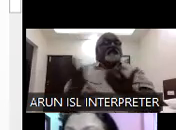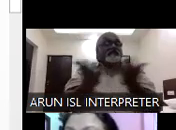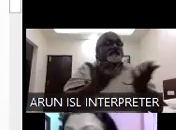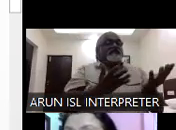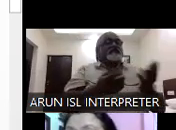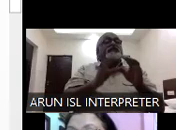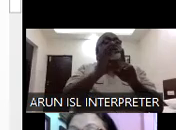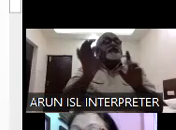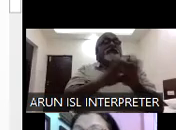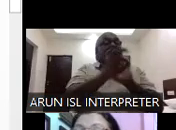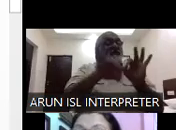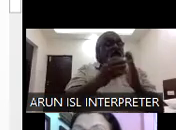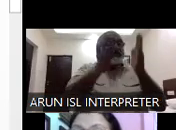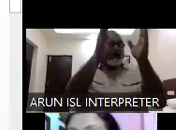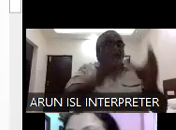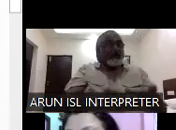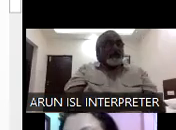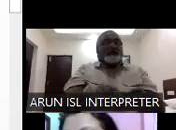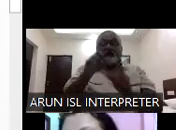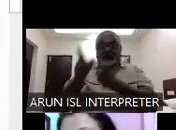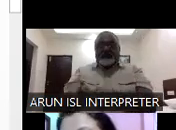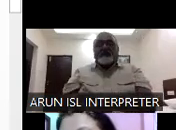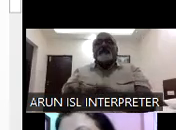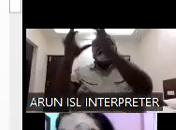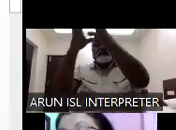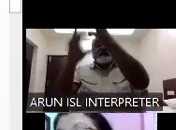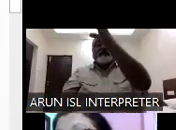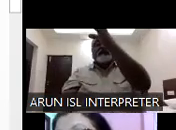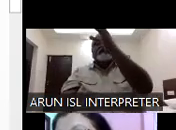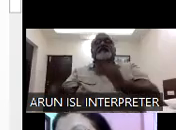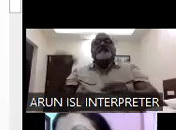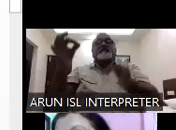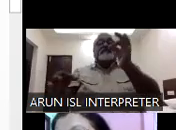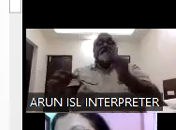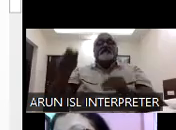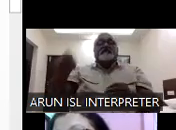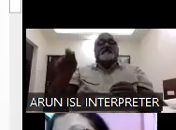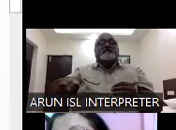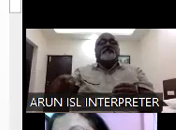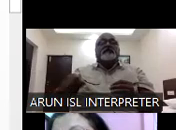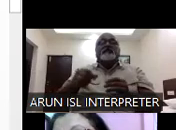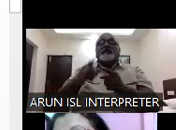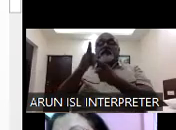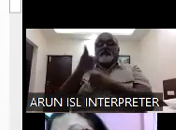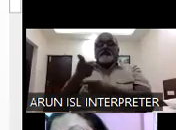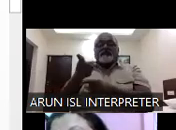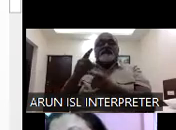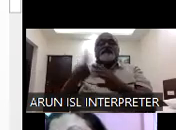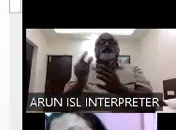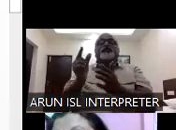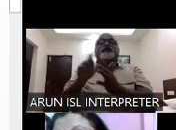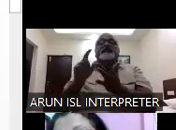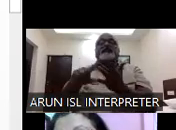of justice, then the third one is left is the judiciary. Third pillar of justice is